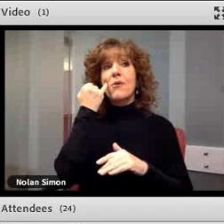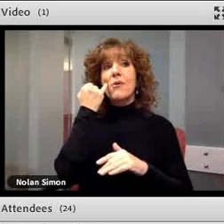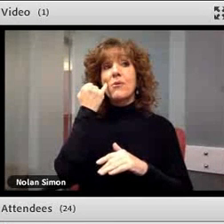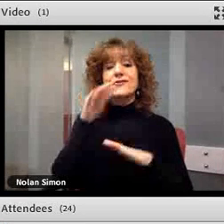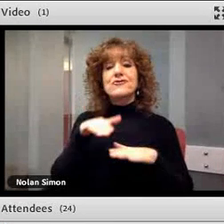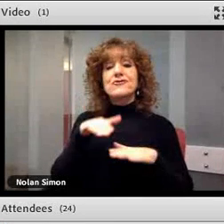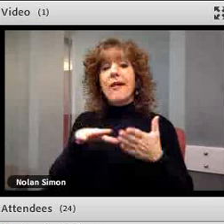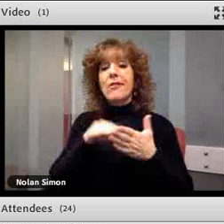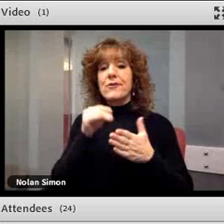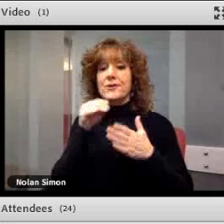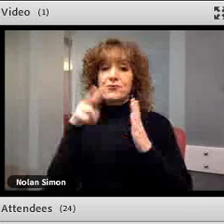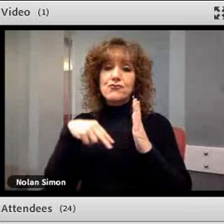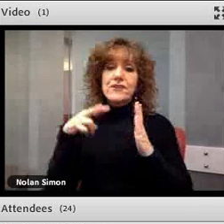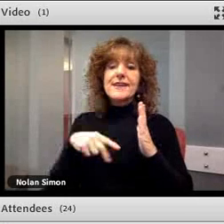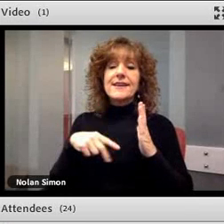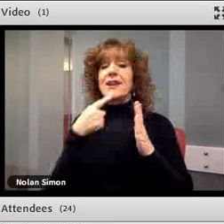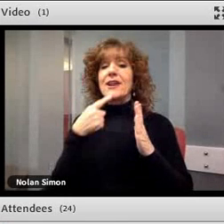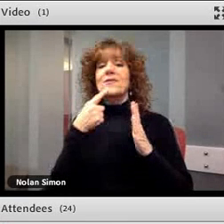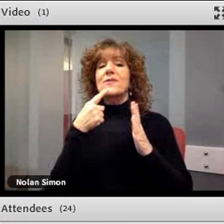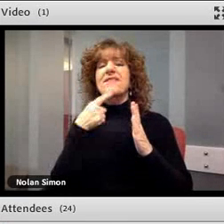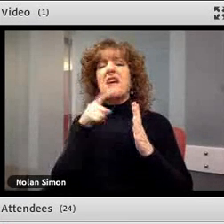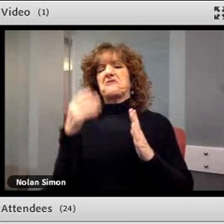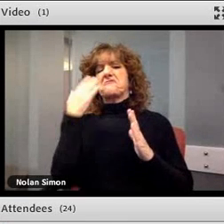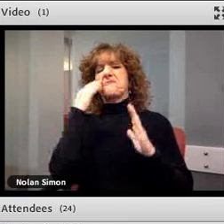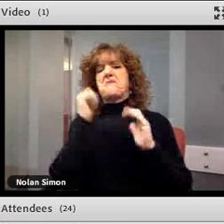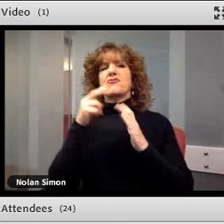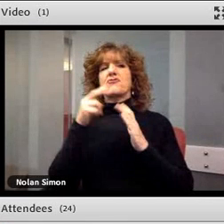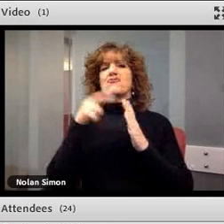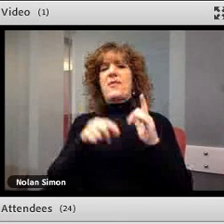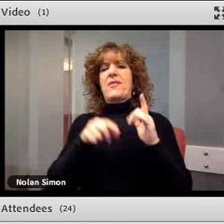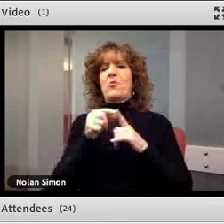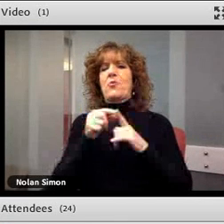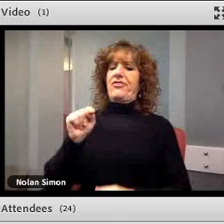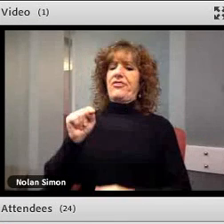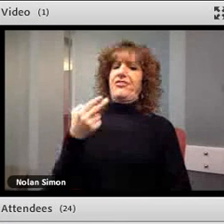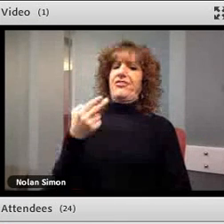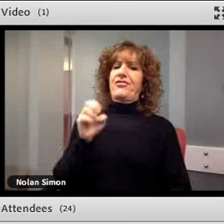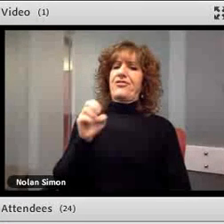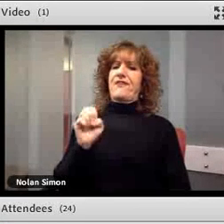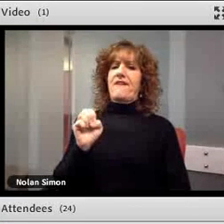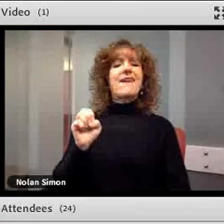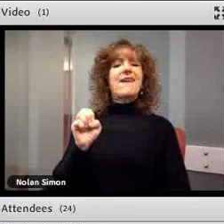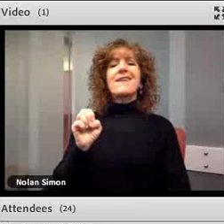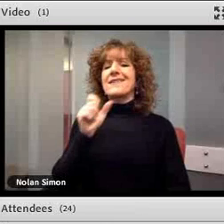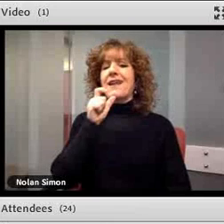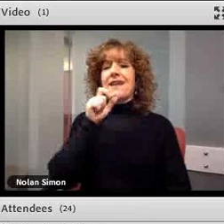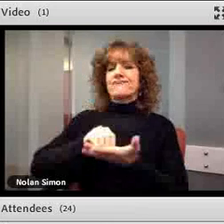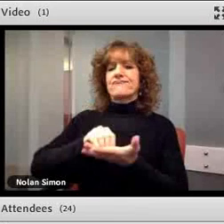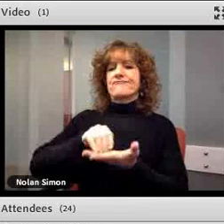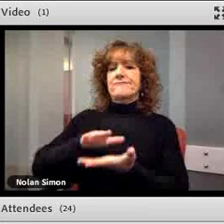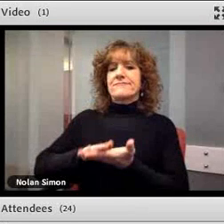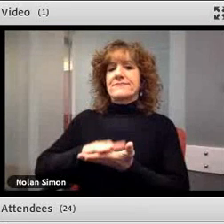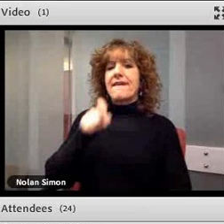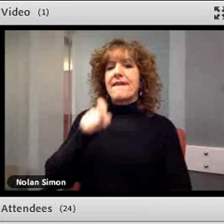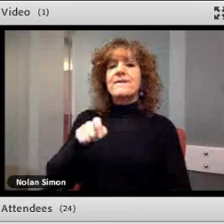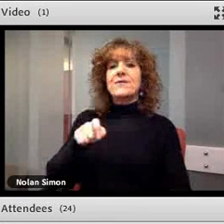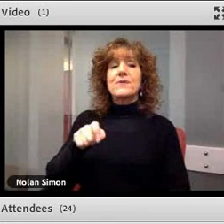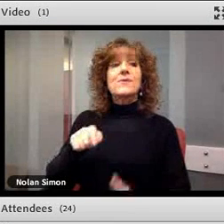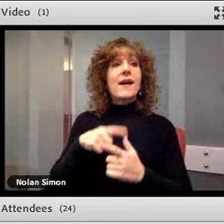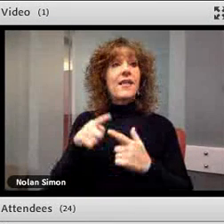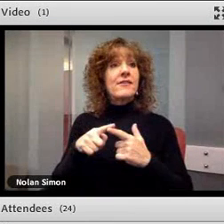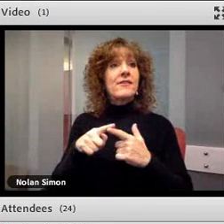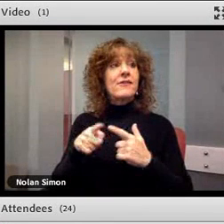the child's learning to read and you say, oh, they should know how to read the word the, you wouldn't have to support it. And then again, you